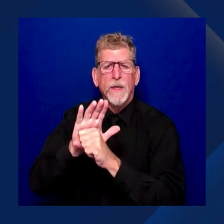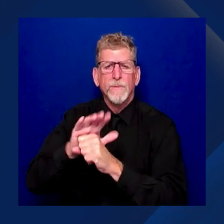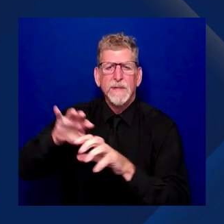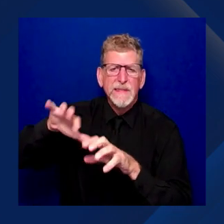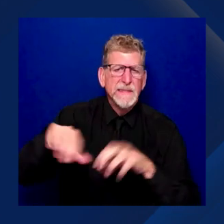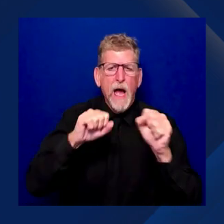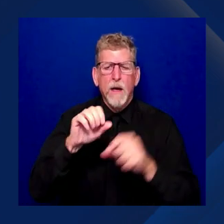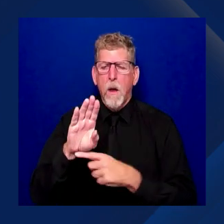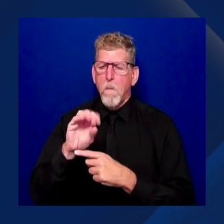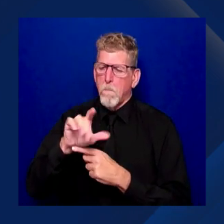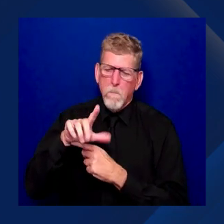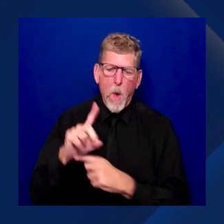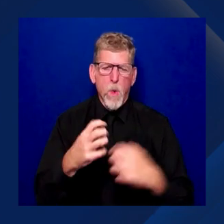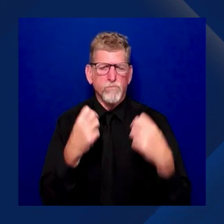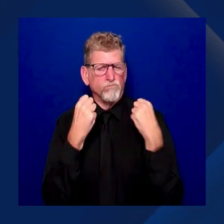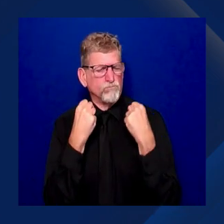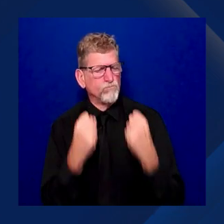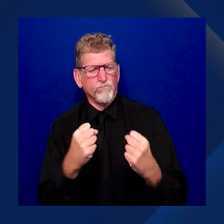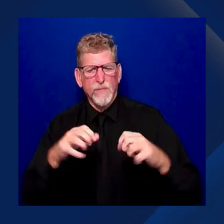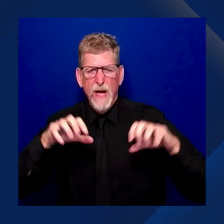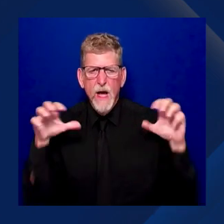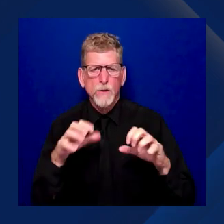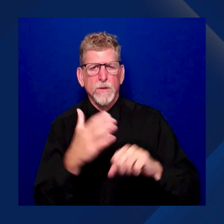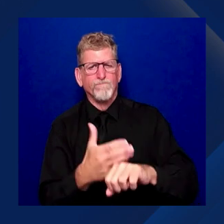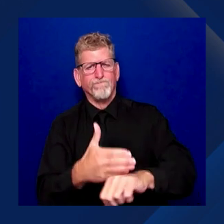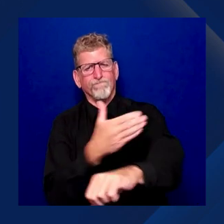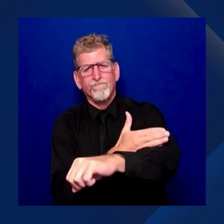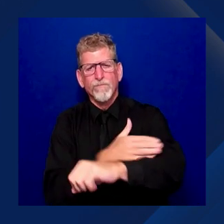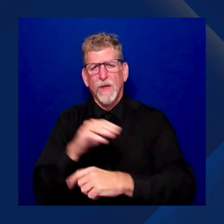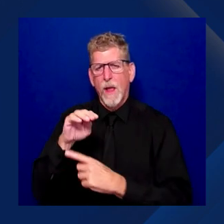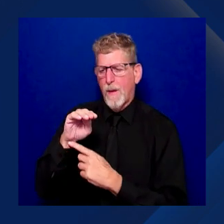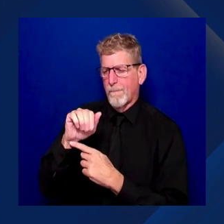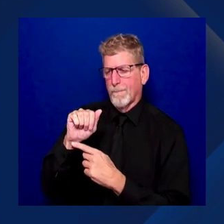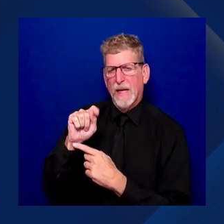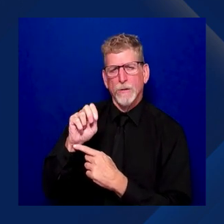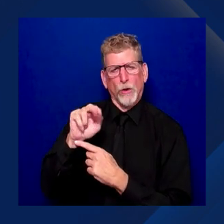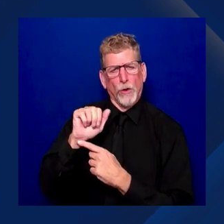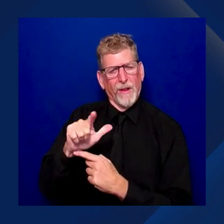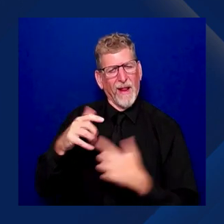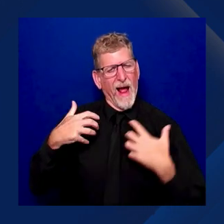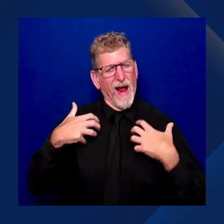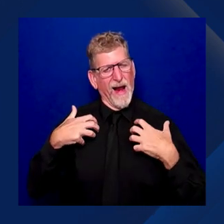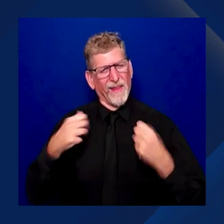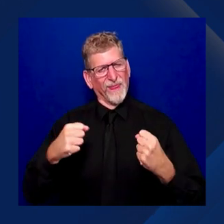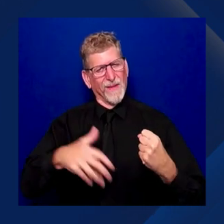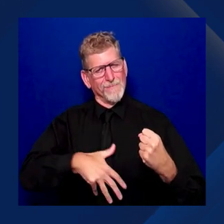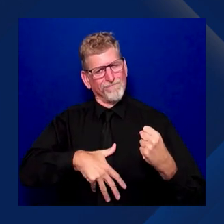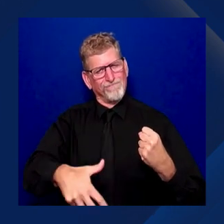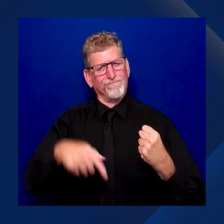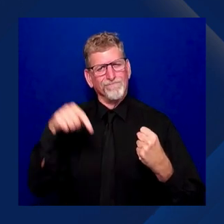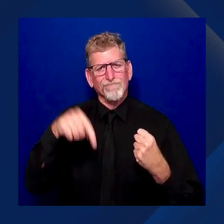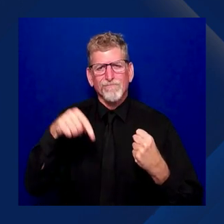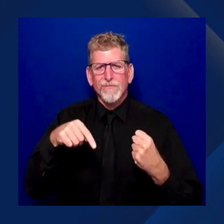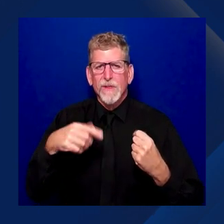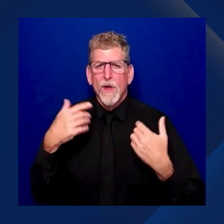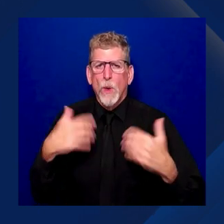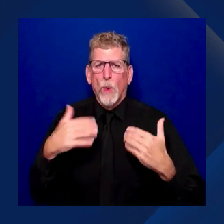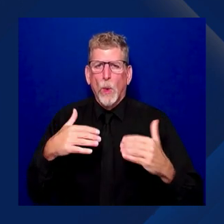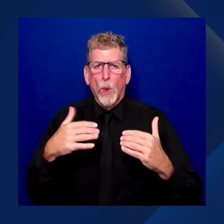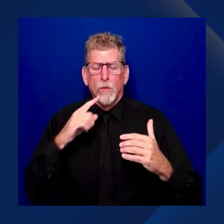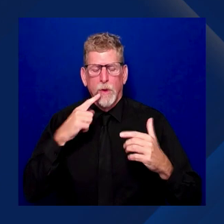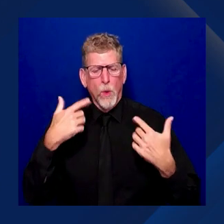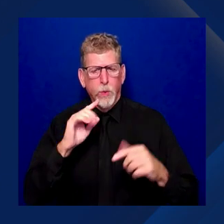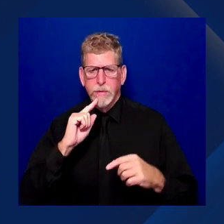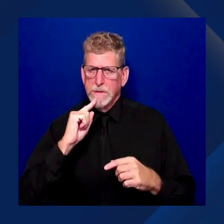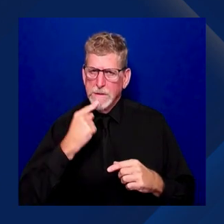improve maternal health. This challenge is urgent, and it is important. And